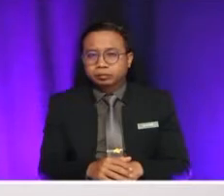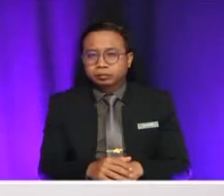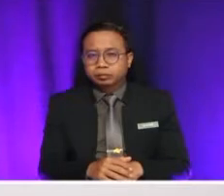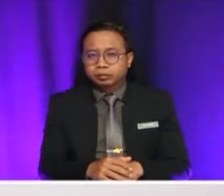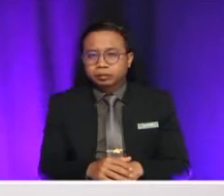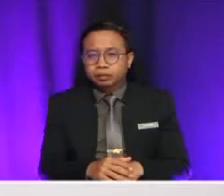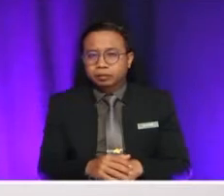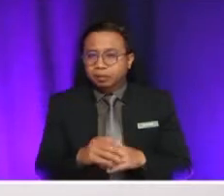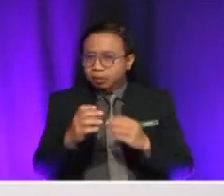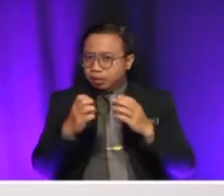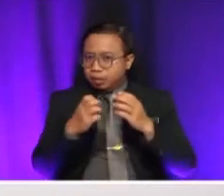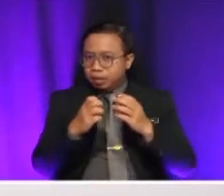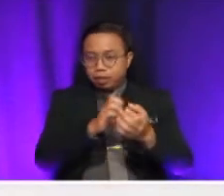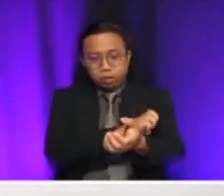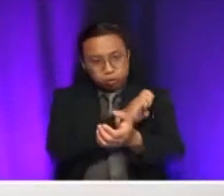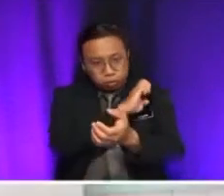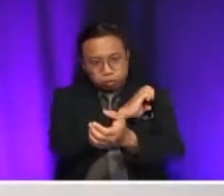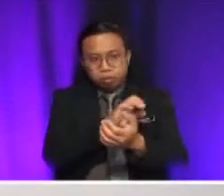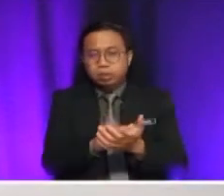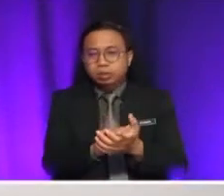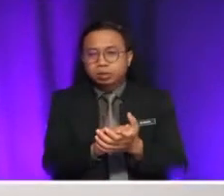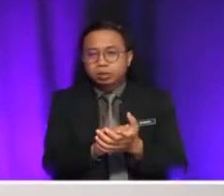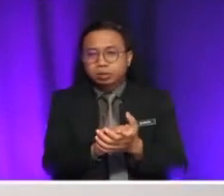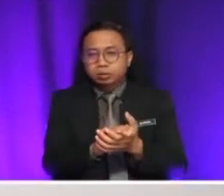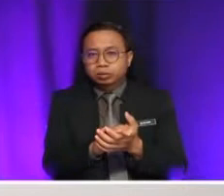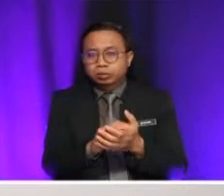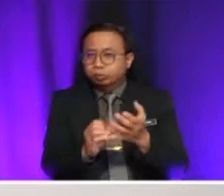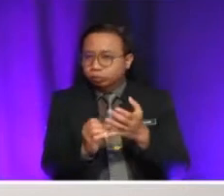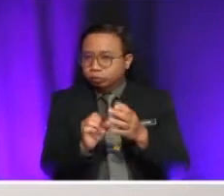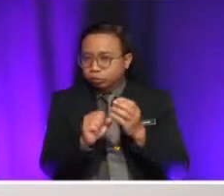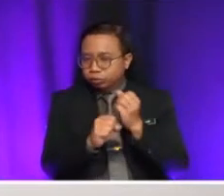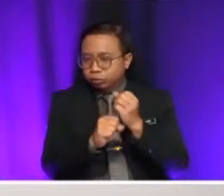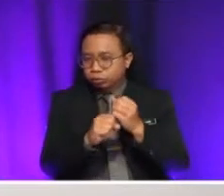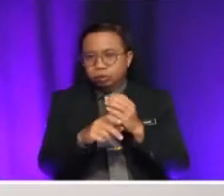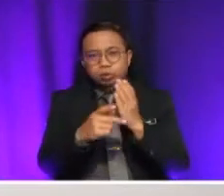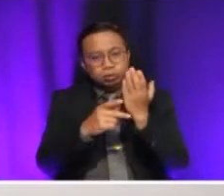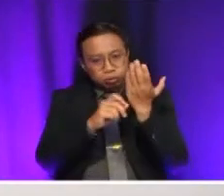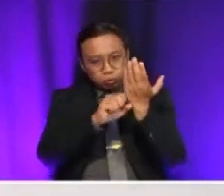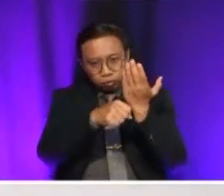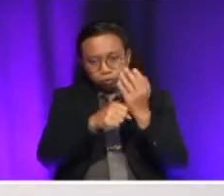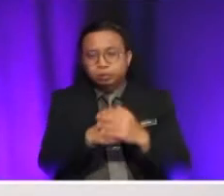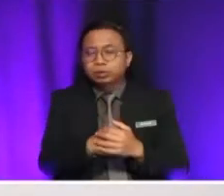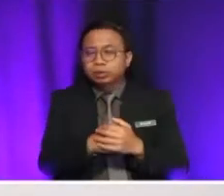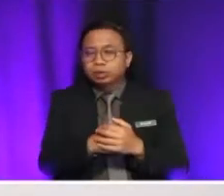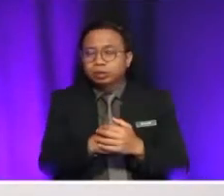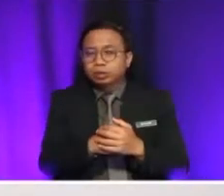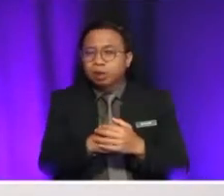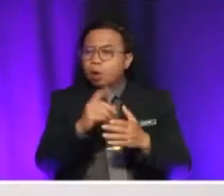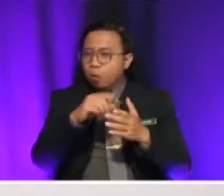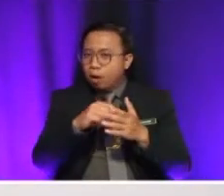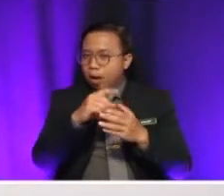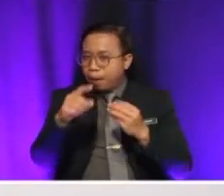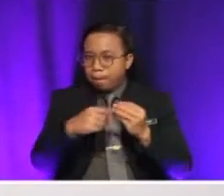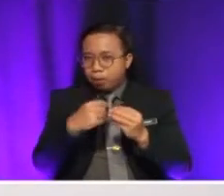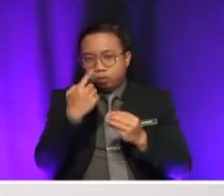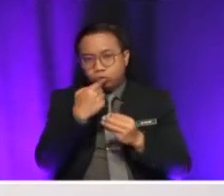Is it energy source? Energy source. Okay, yeah, you are close to that, the answer. Okay, what about